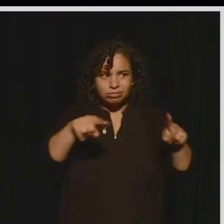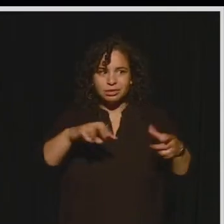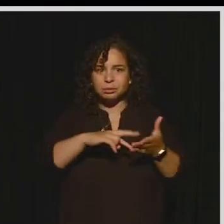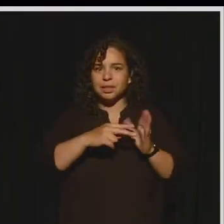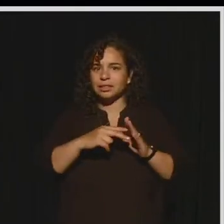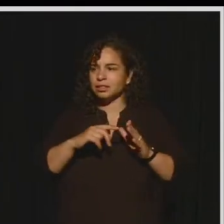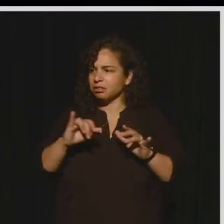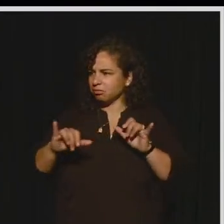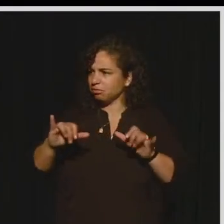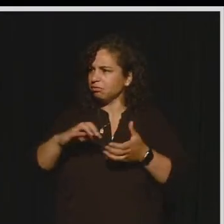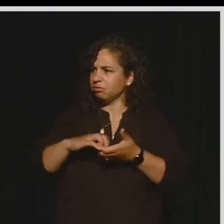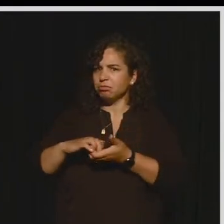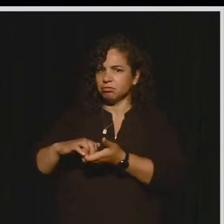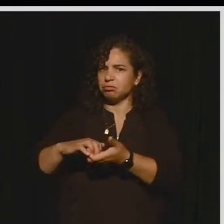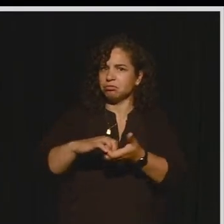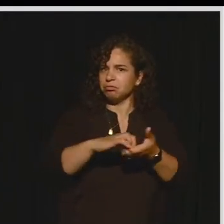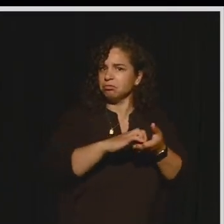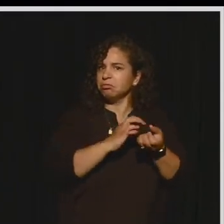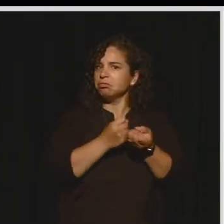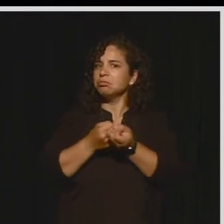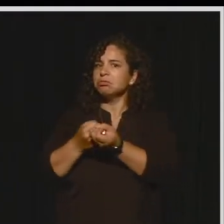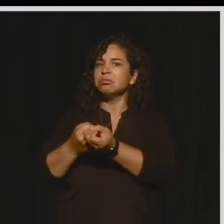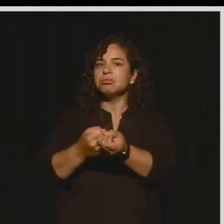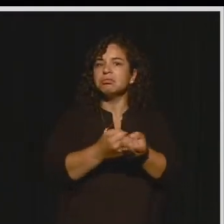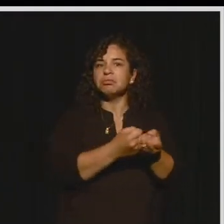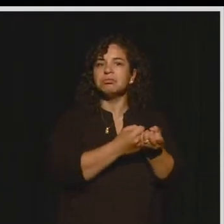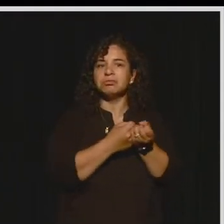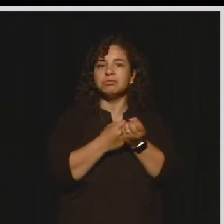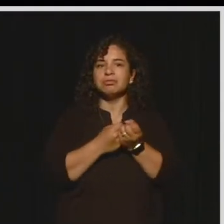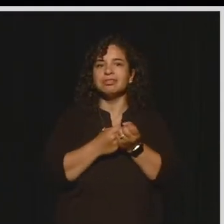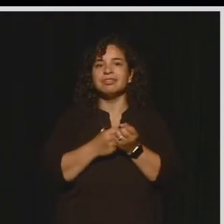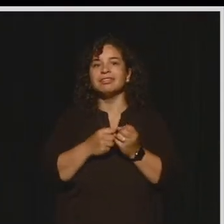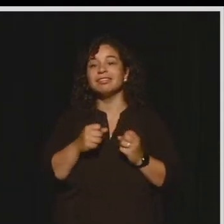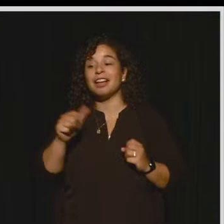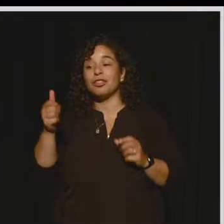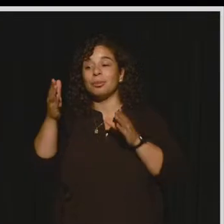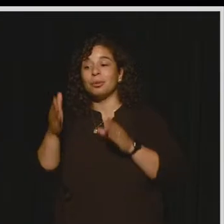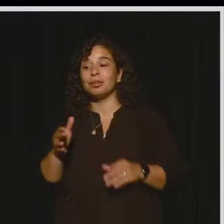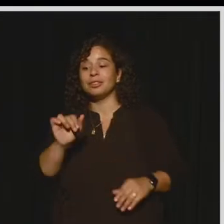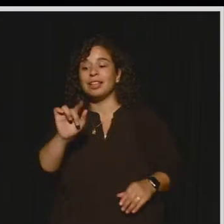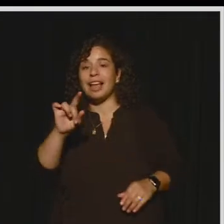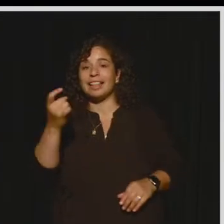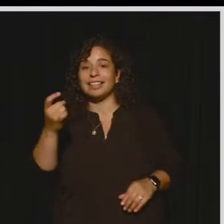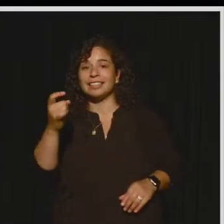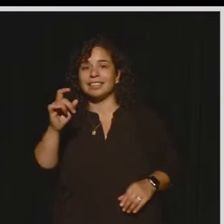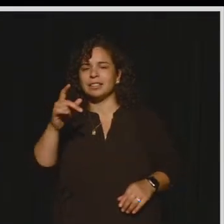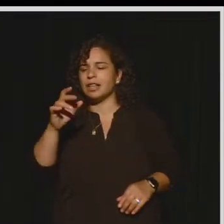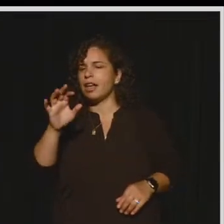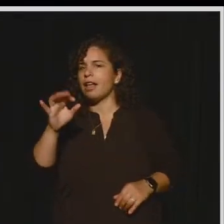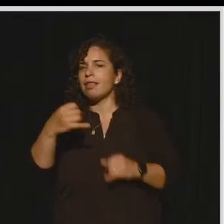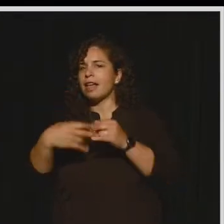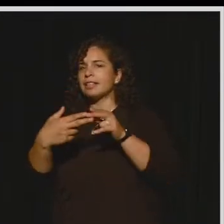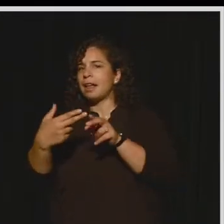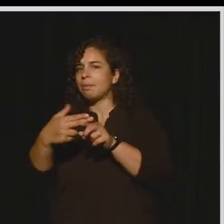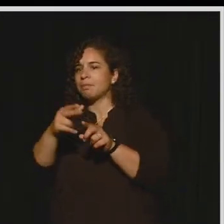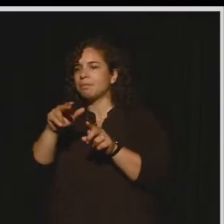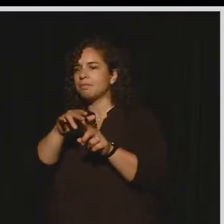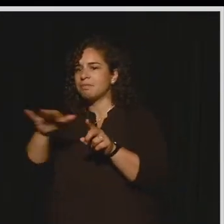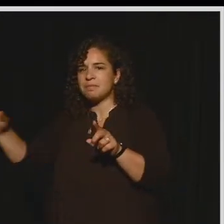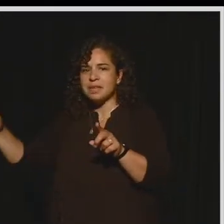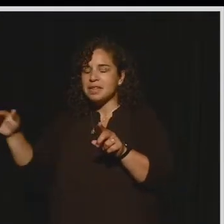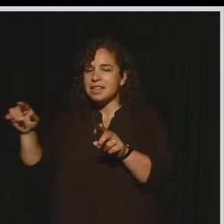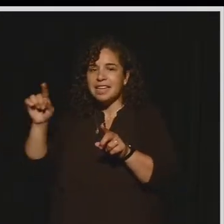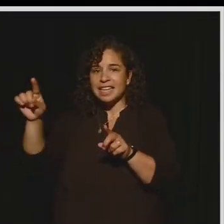support. So Alex Sangha from Share Vancouver has garnished a lot of support within Surrey, which is